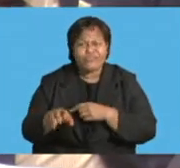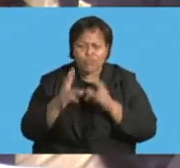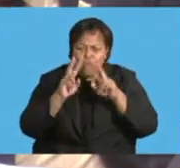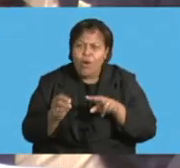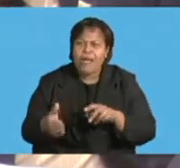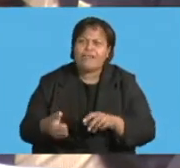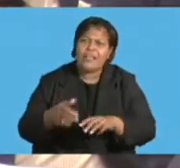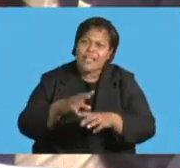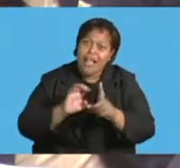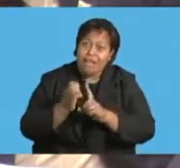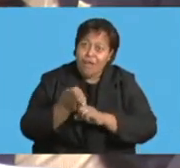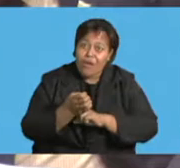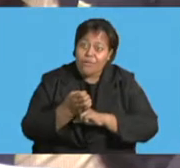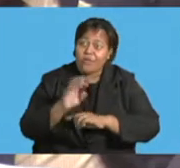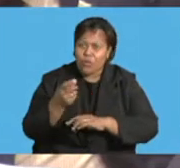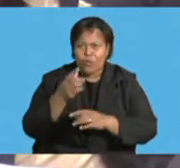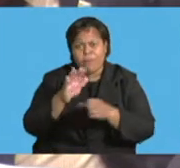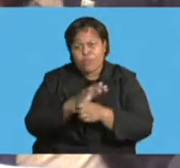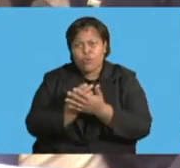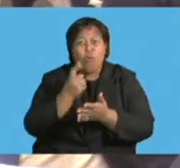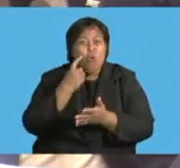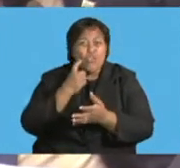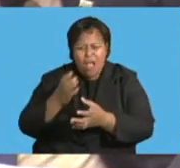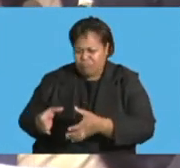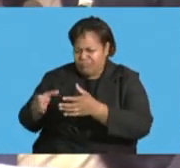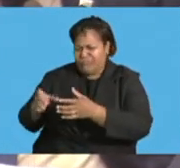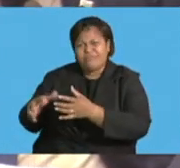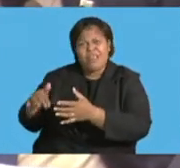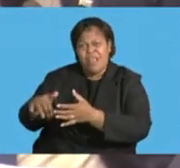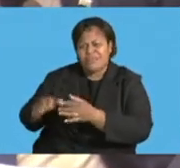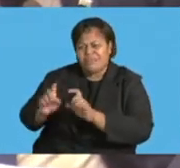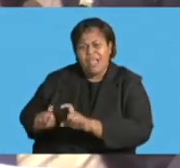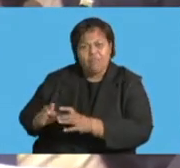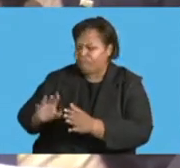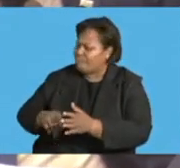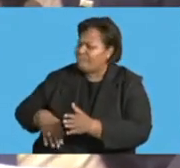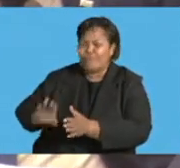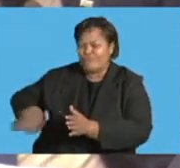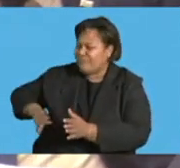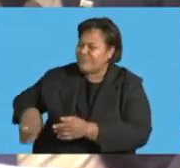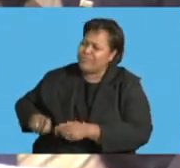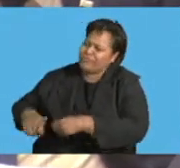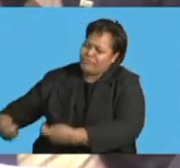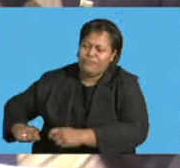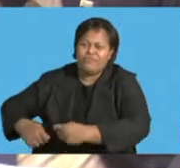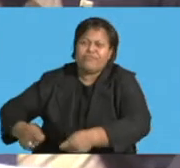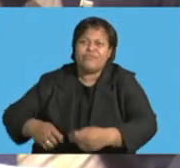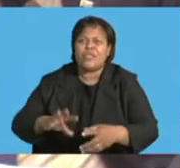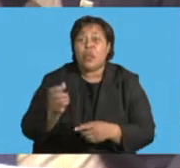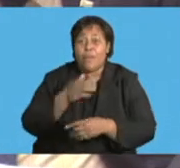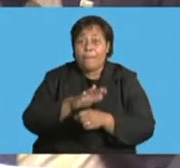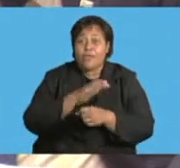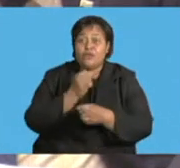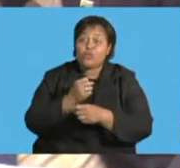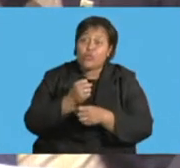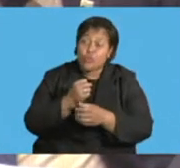that may contain water are taken away and put aside. We also ensured that our public health protection officers are